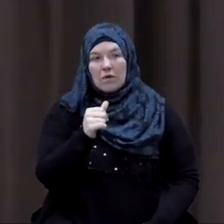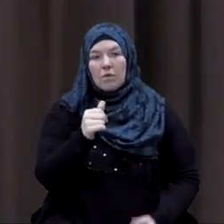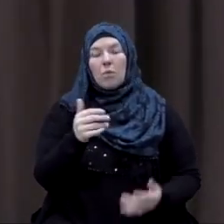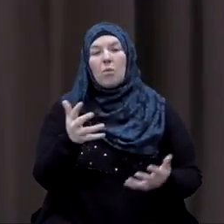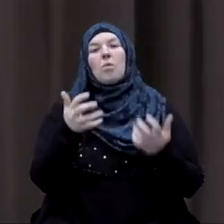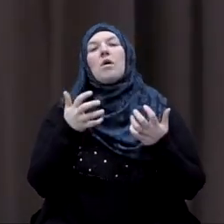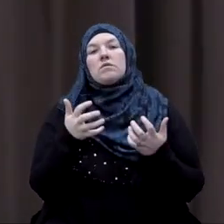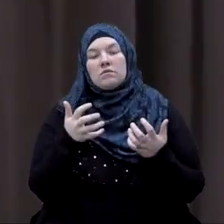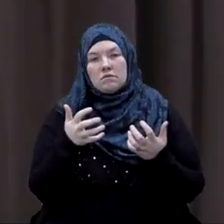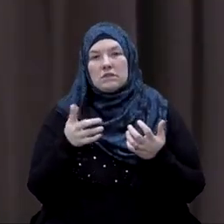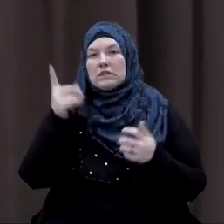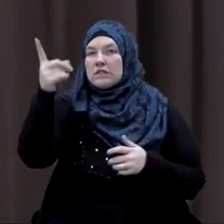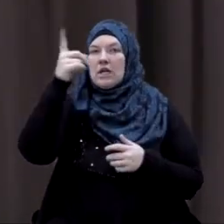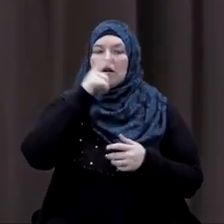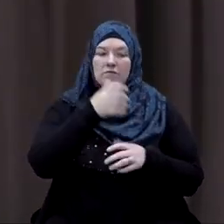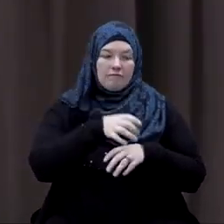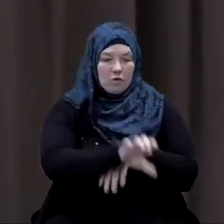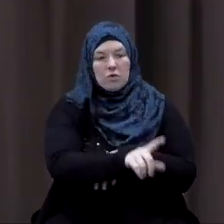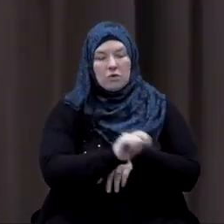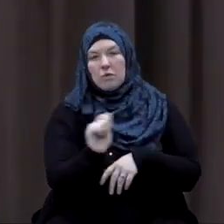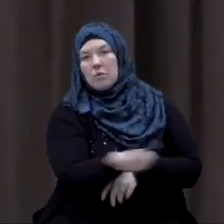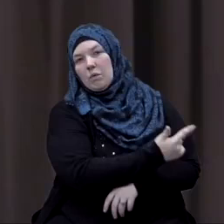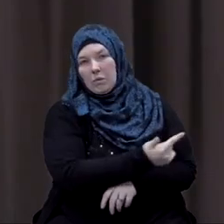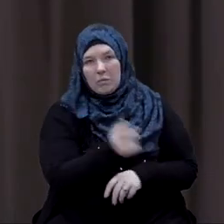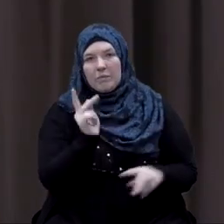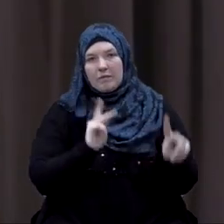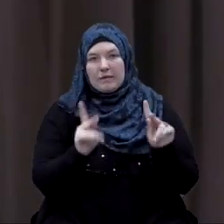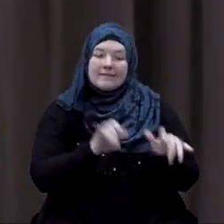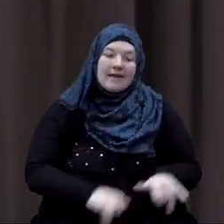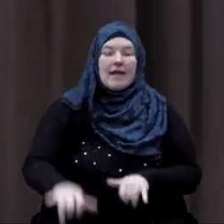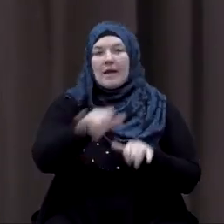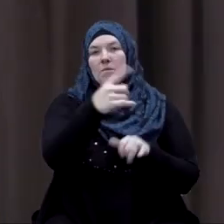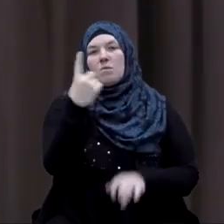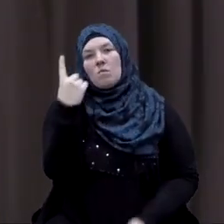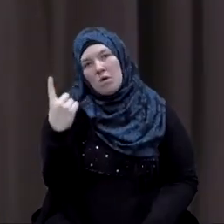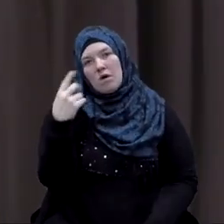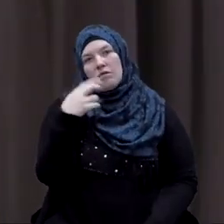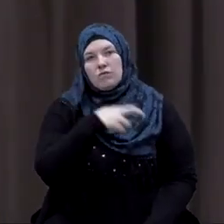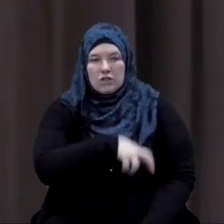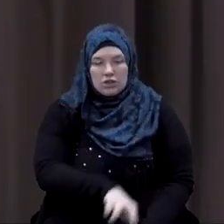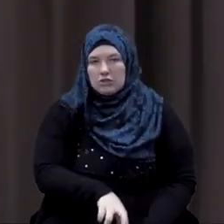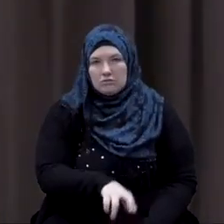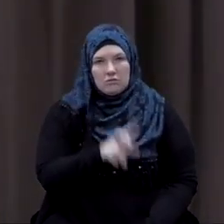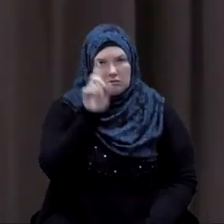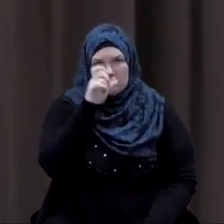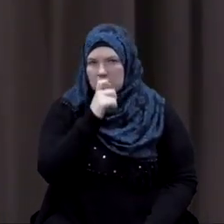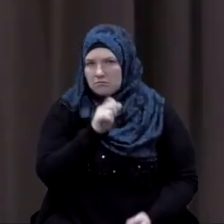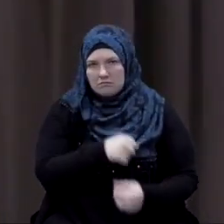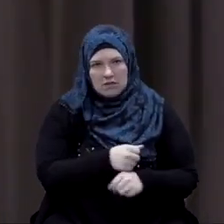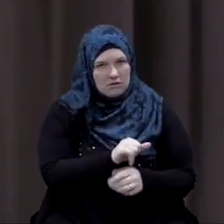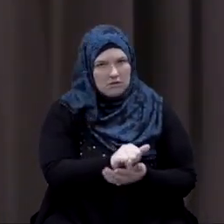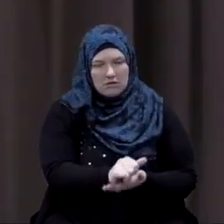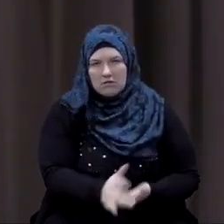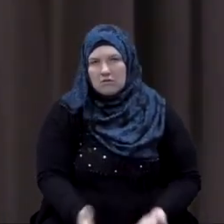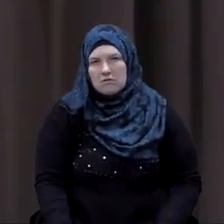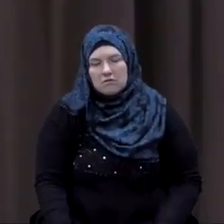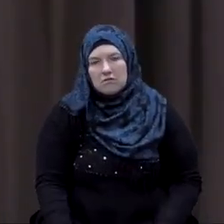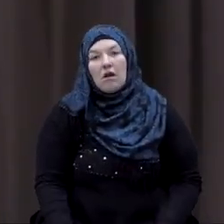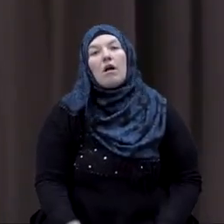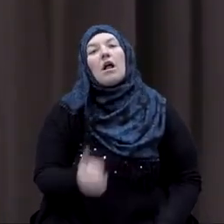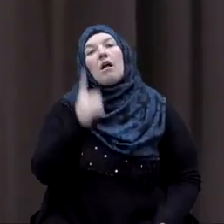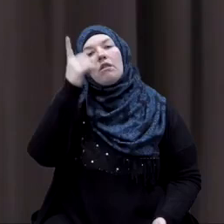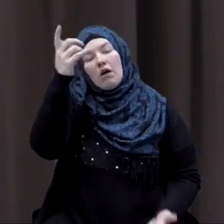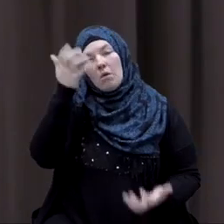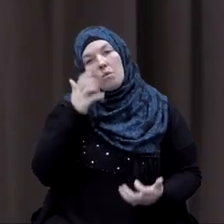not will to make us all one side or the other. He